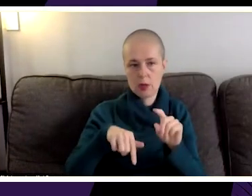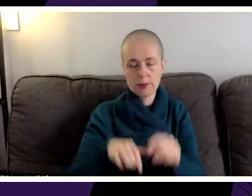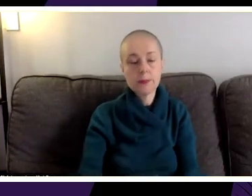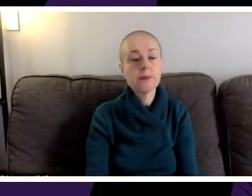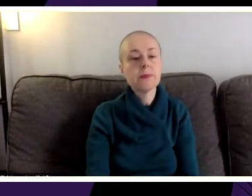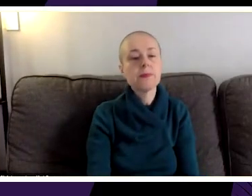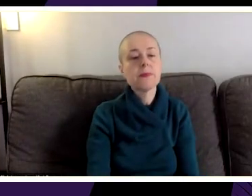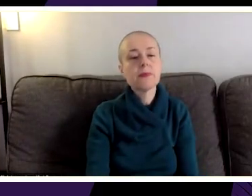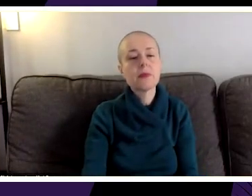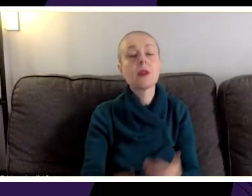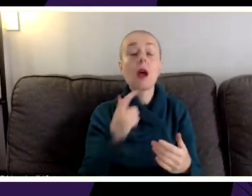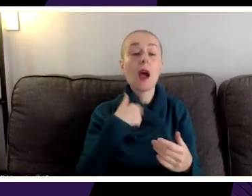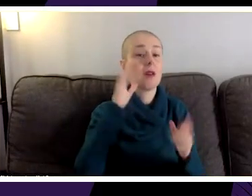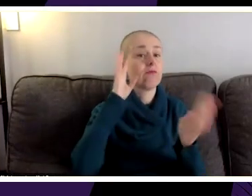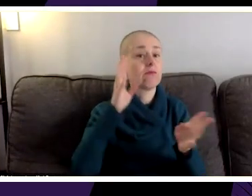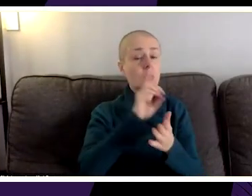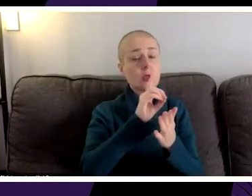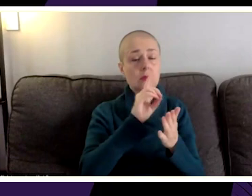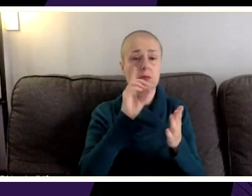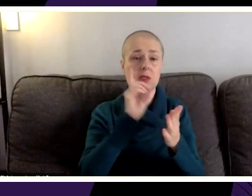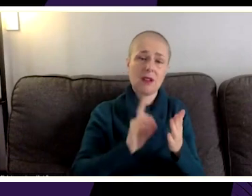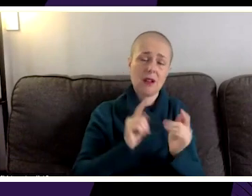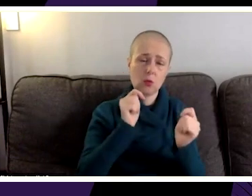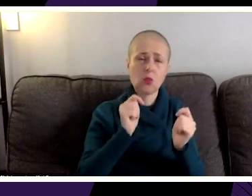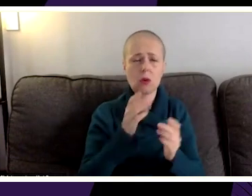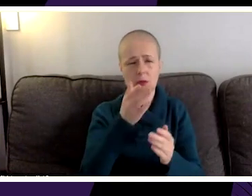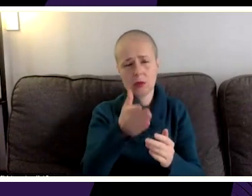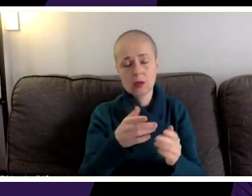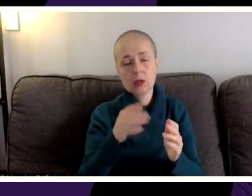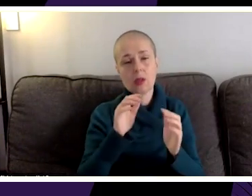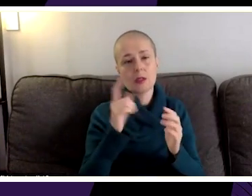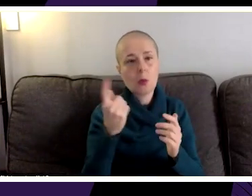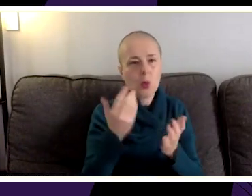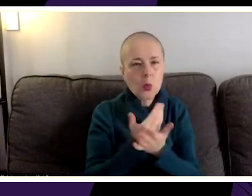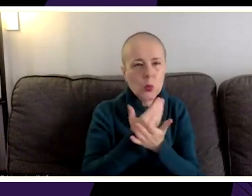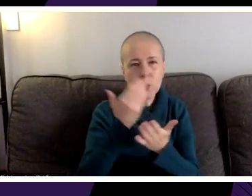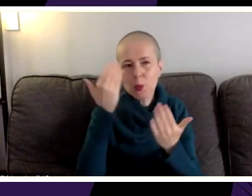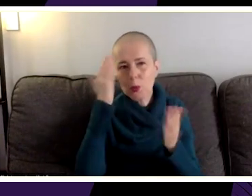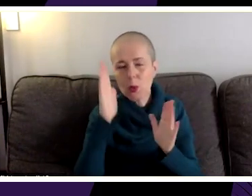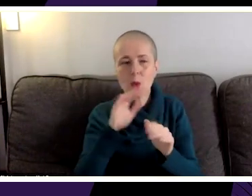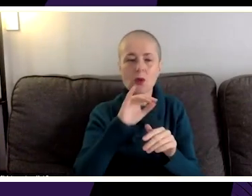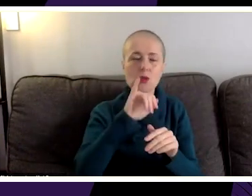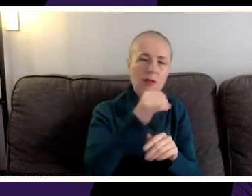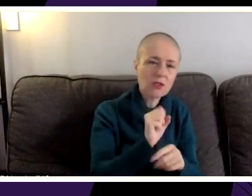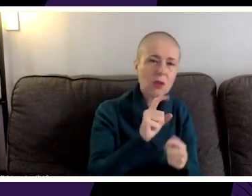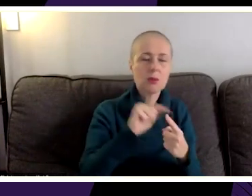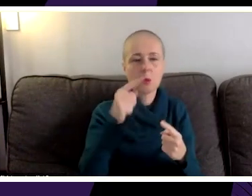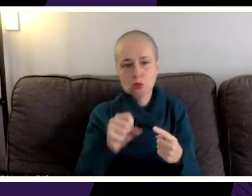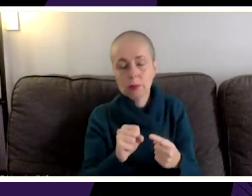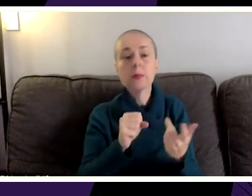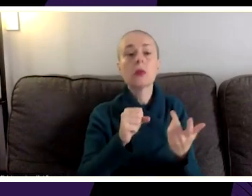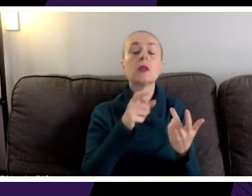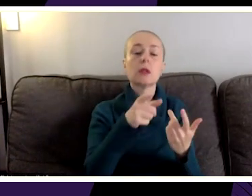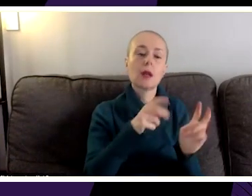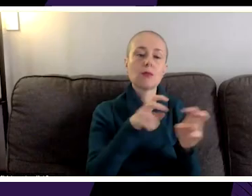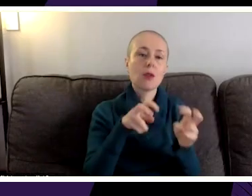I also made a tutorial for anyone who's sort of new to JavaScript and TypeScript. I go through the general steps of migrating a piece of code. This